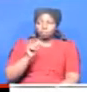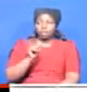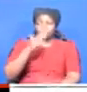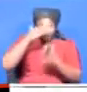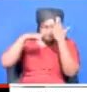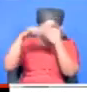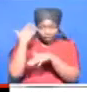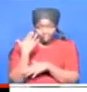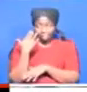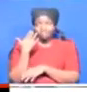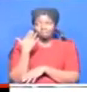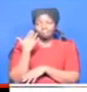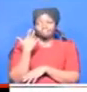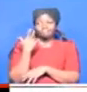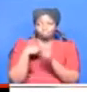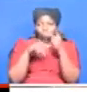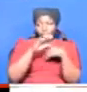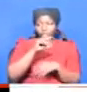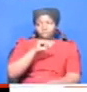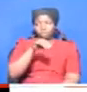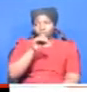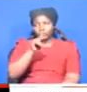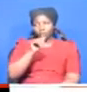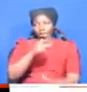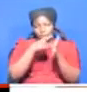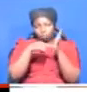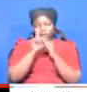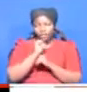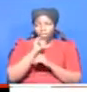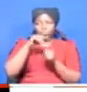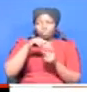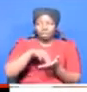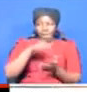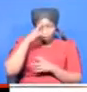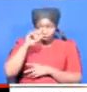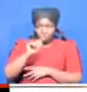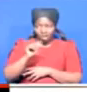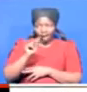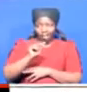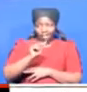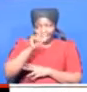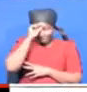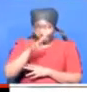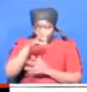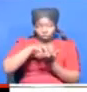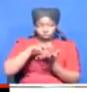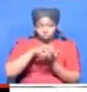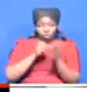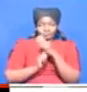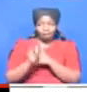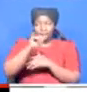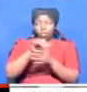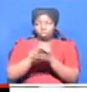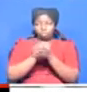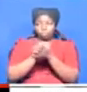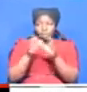also been cleared by IEBC to vie for Tharaka-Nithi County gubernatorial seat and our Jubilee Party ticket. In Turkana, former Petroleum